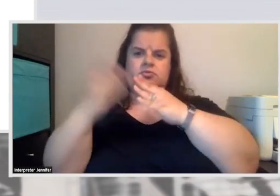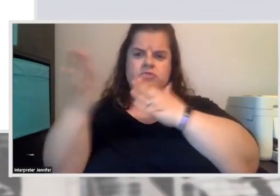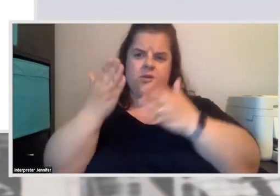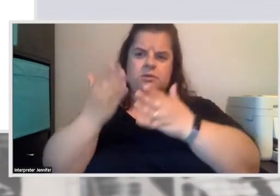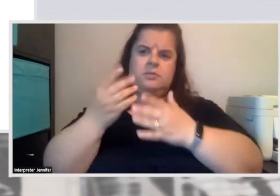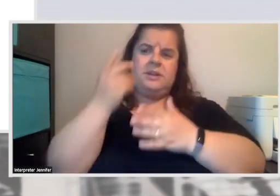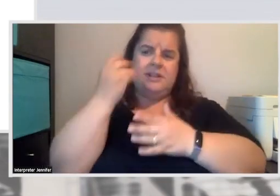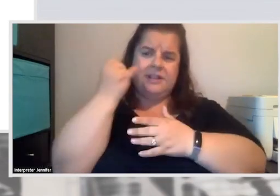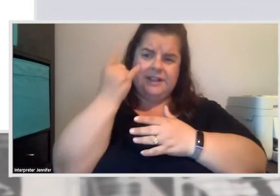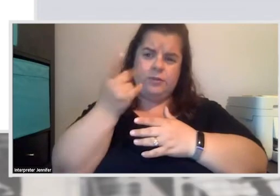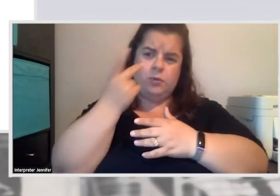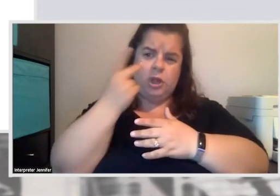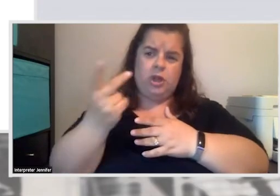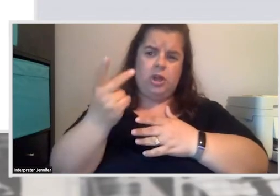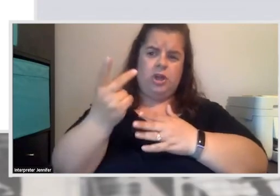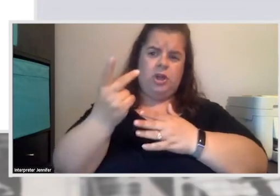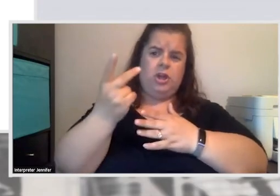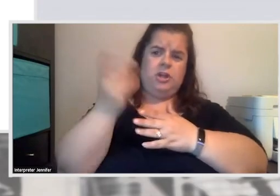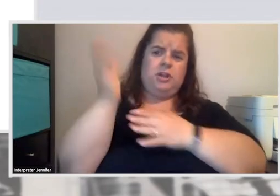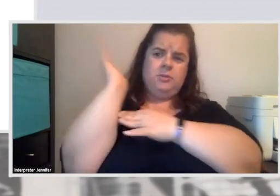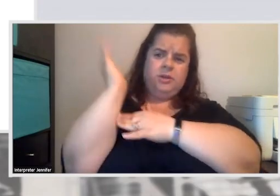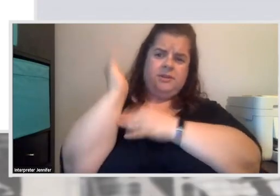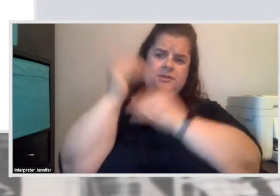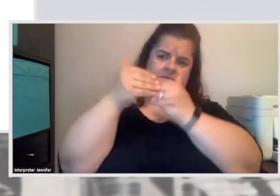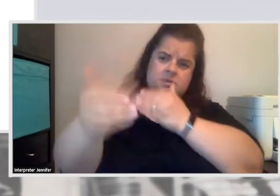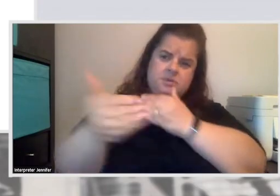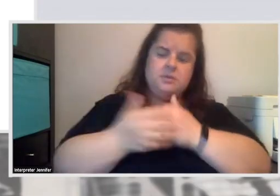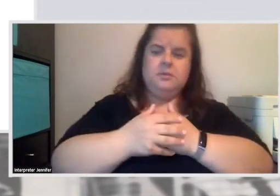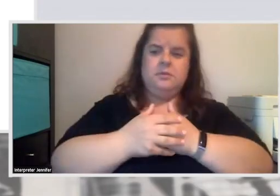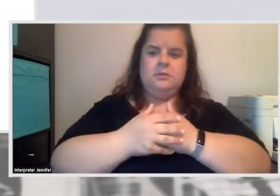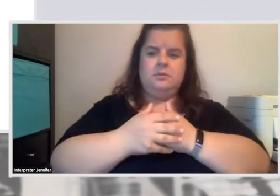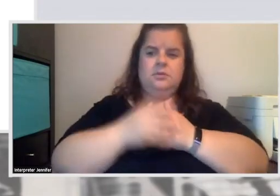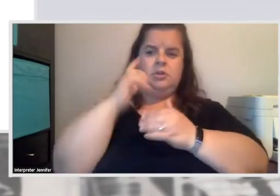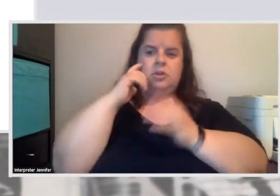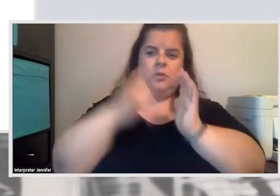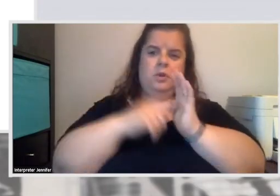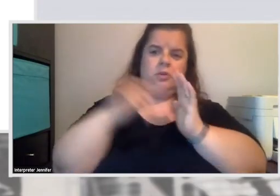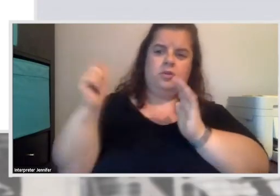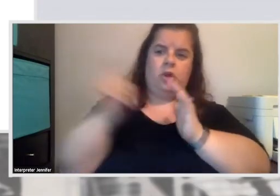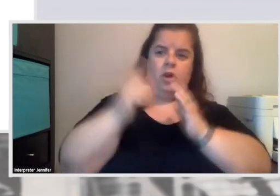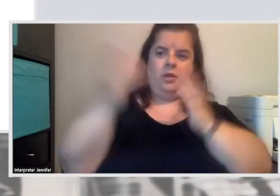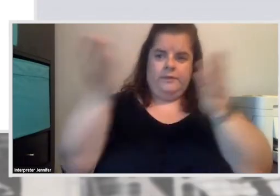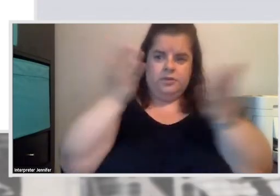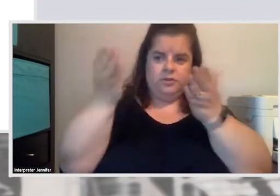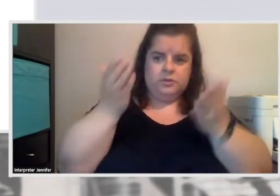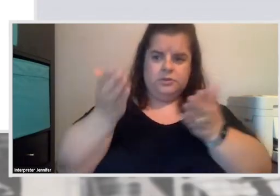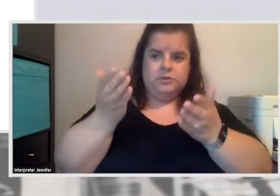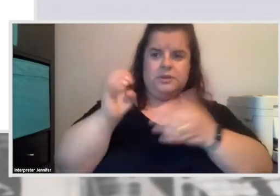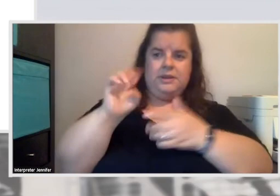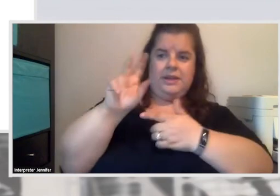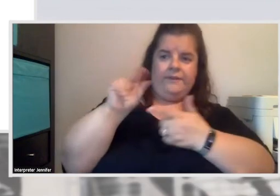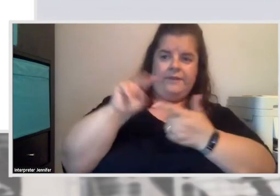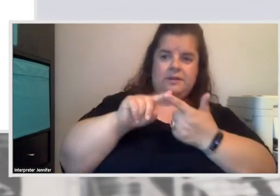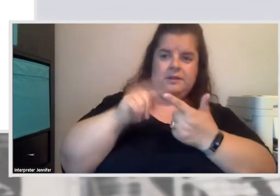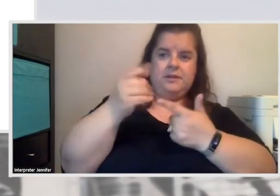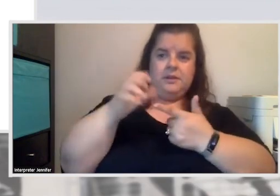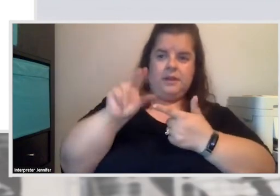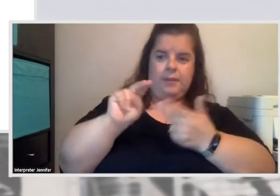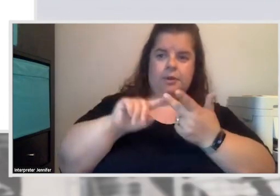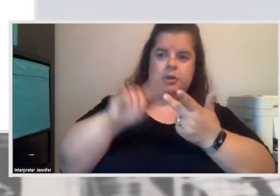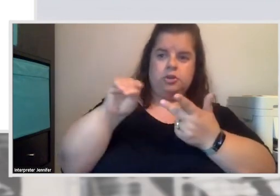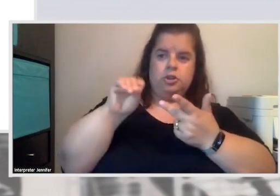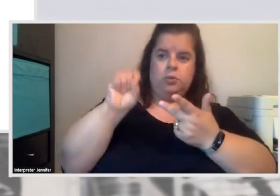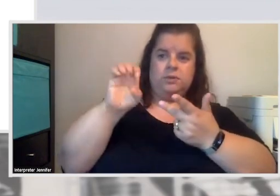the presentation moving forward, you notice that all of these services that, Evan, Tom, Josette explained, they all